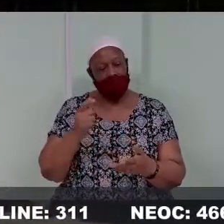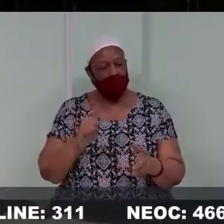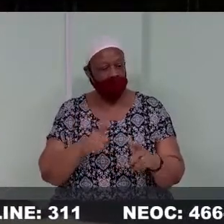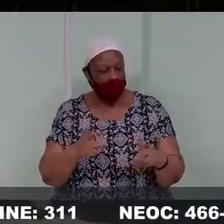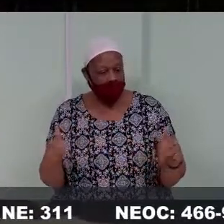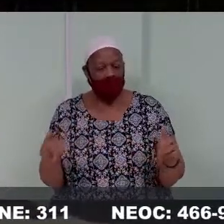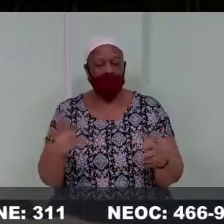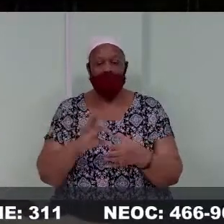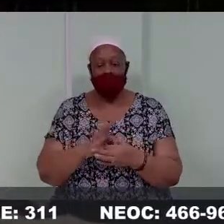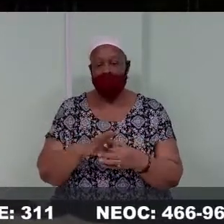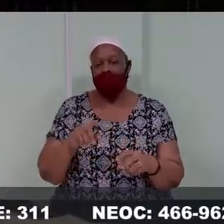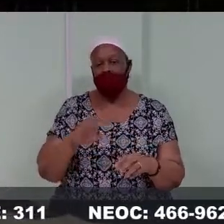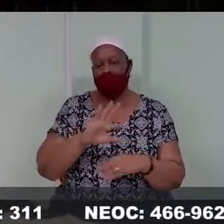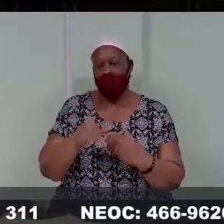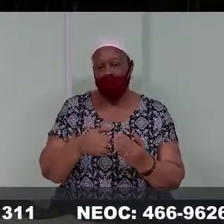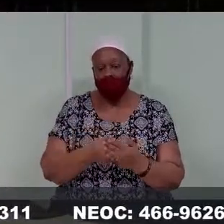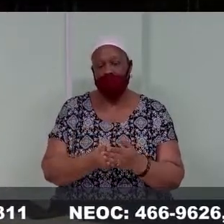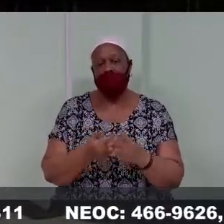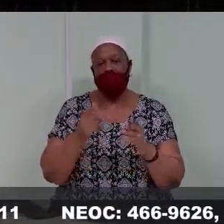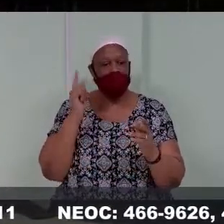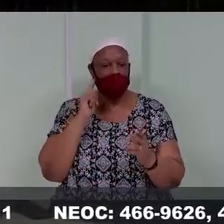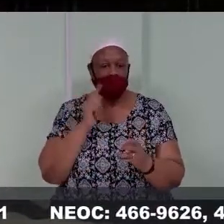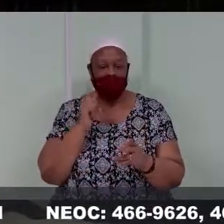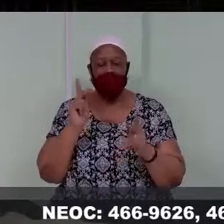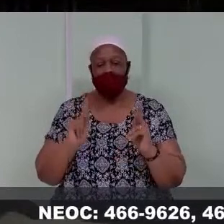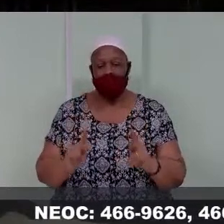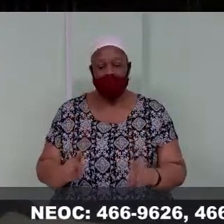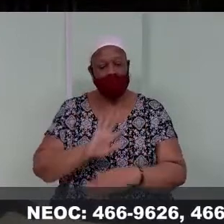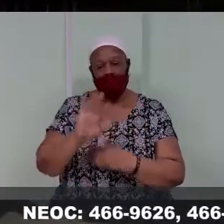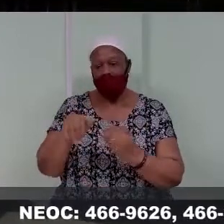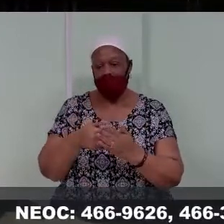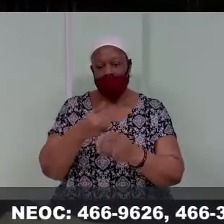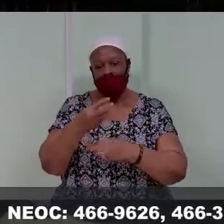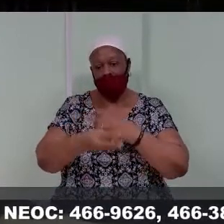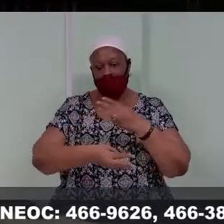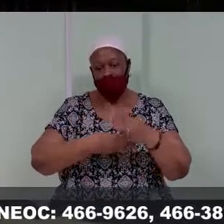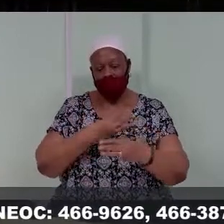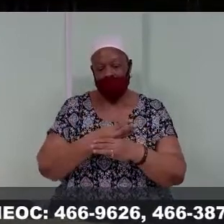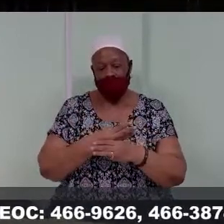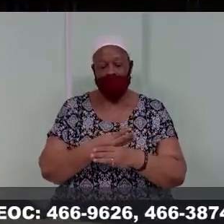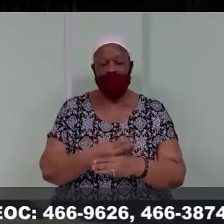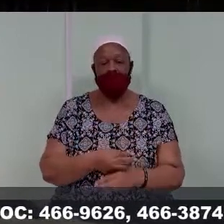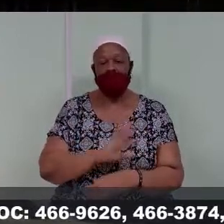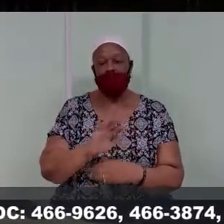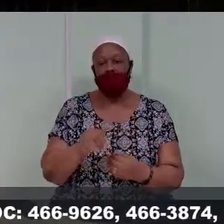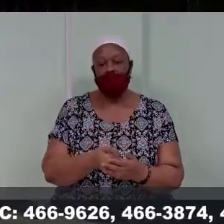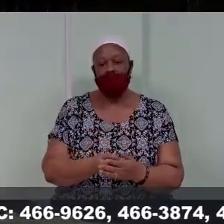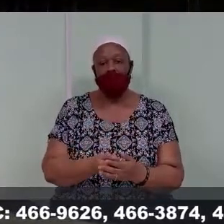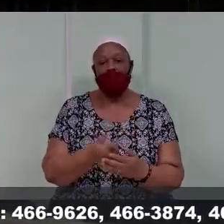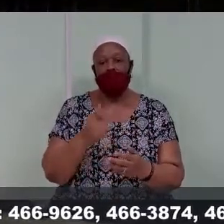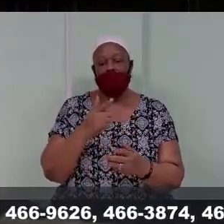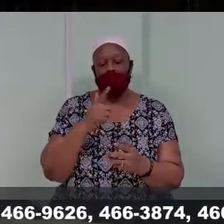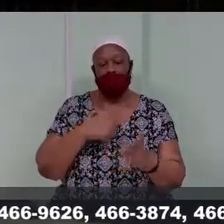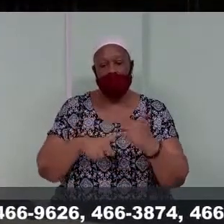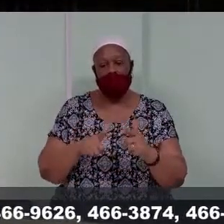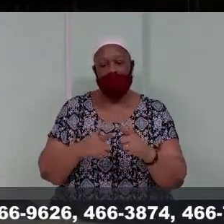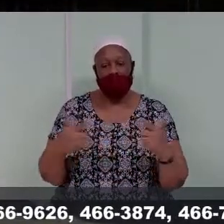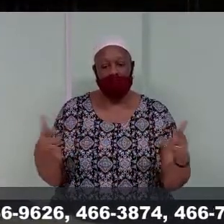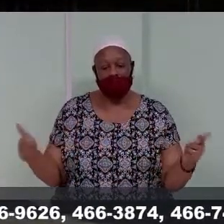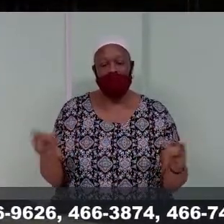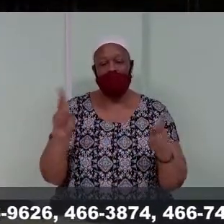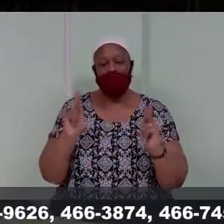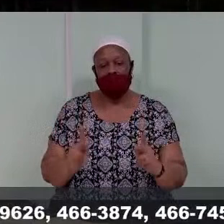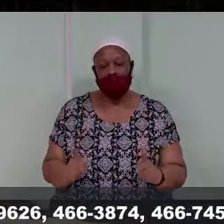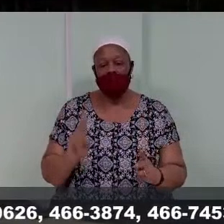cultural diversity of all deaf people and other sign language